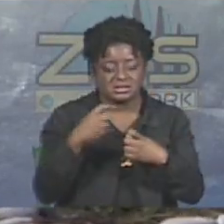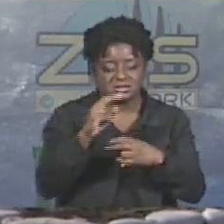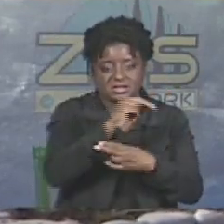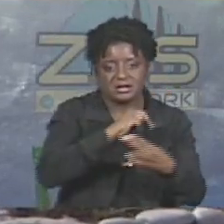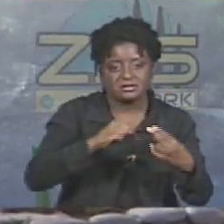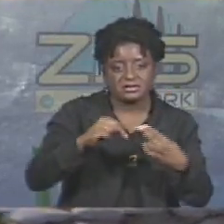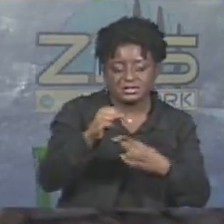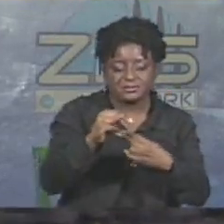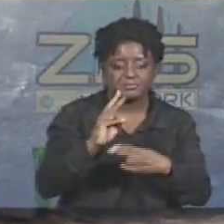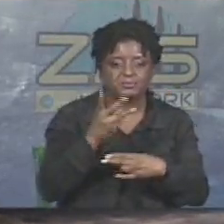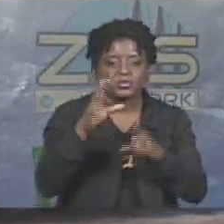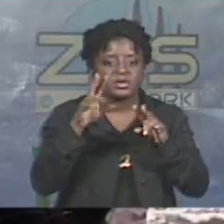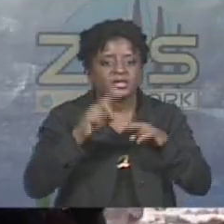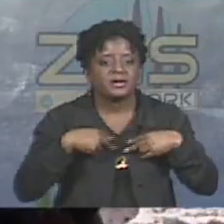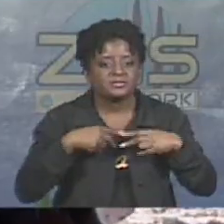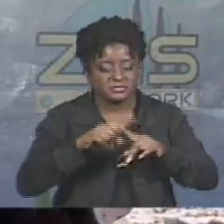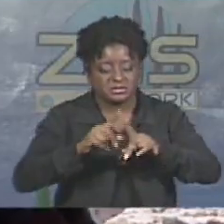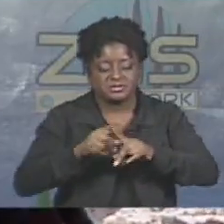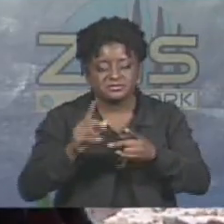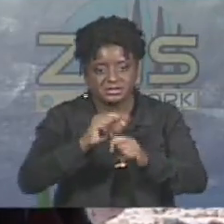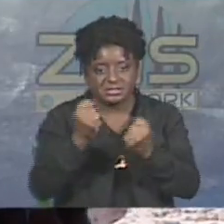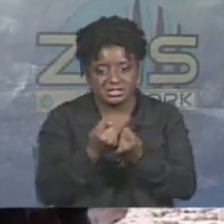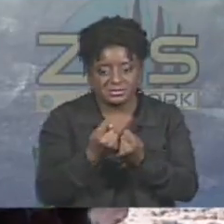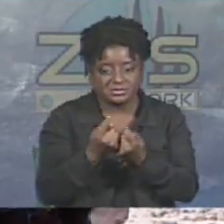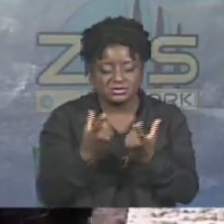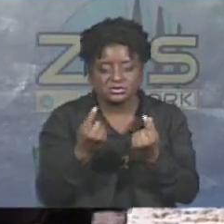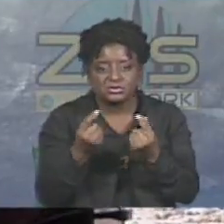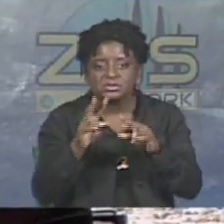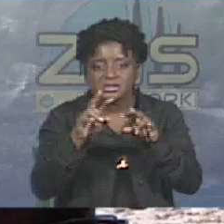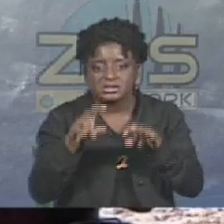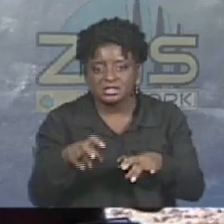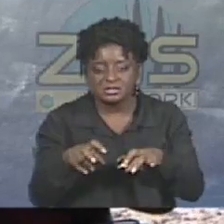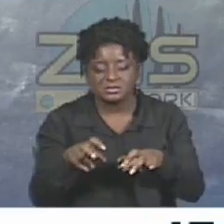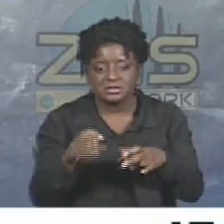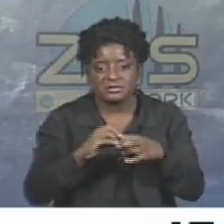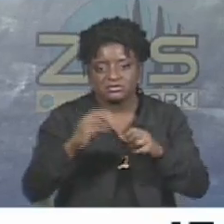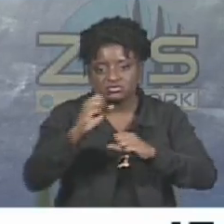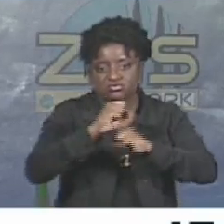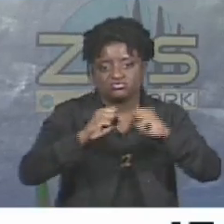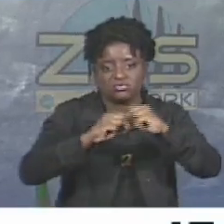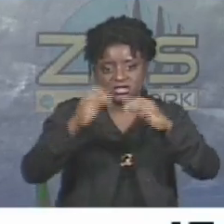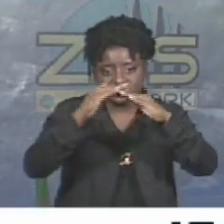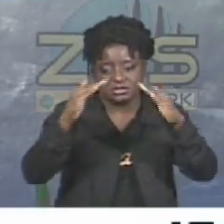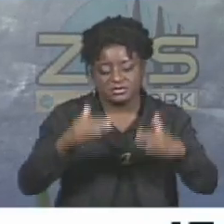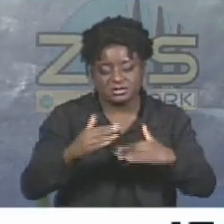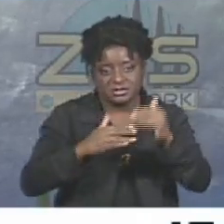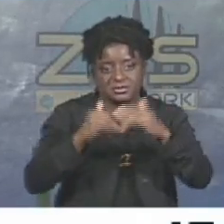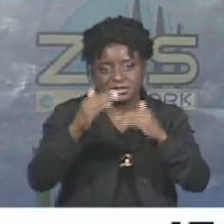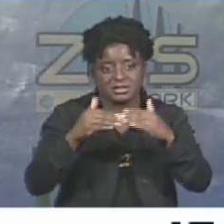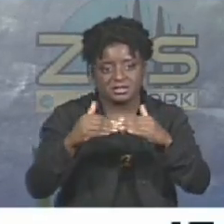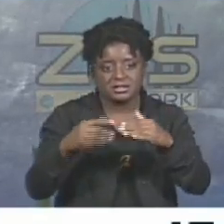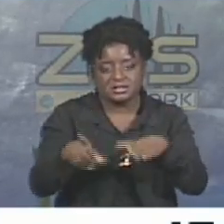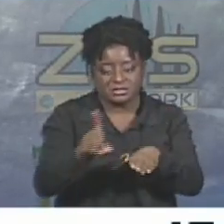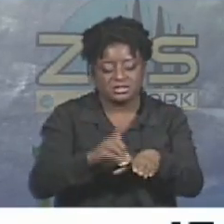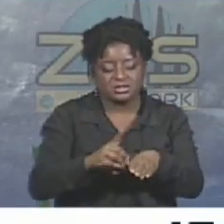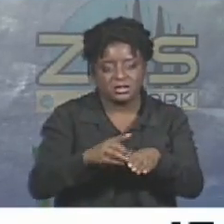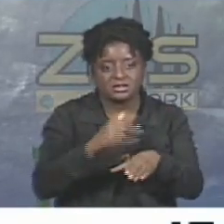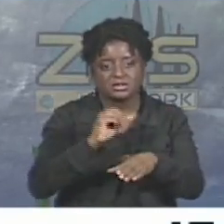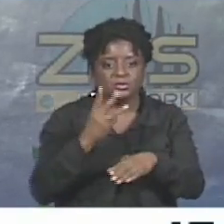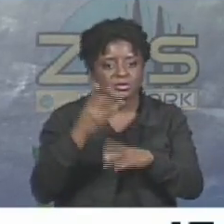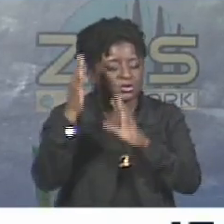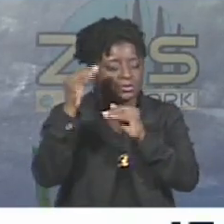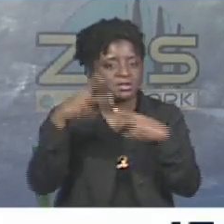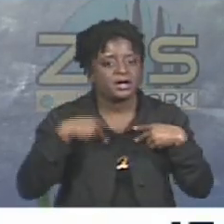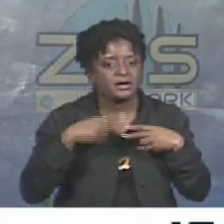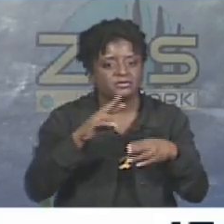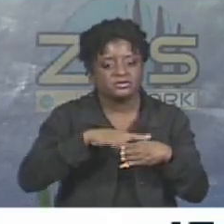now performing assessment of the structure of the building, the structure of the dock, and we hope to